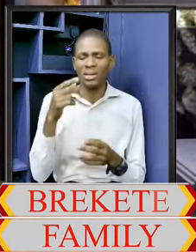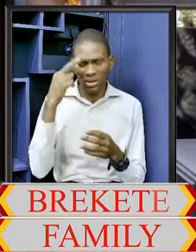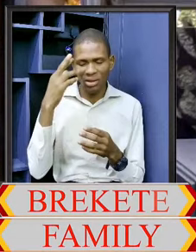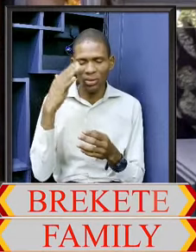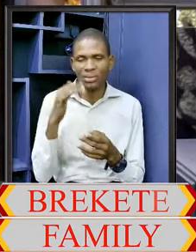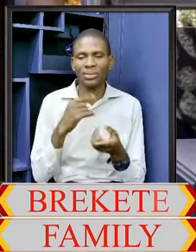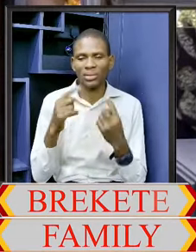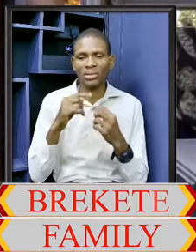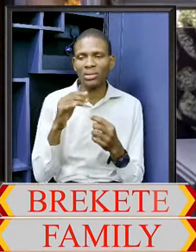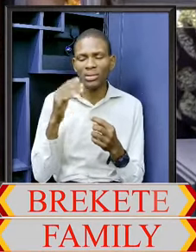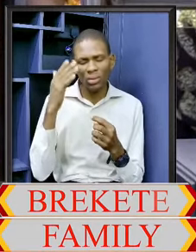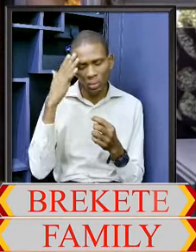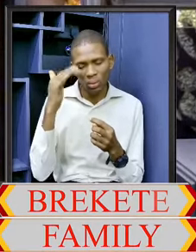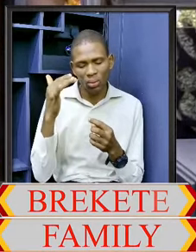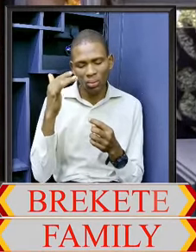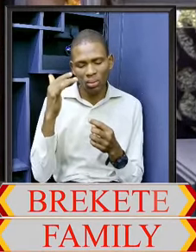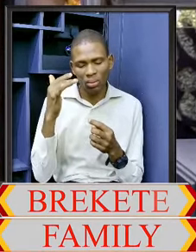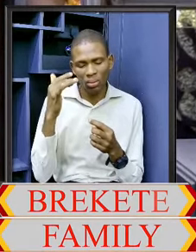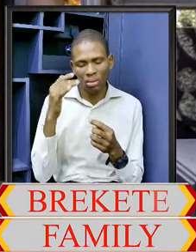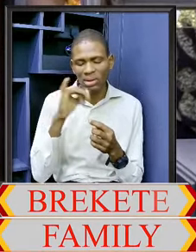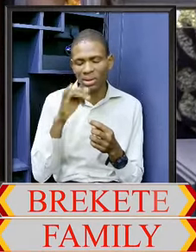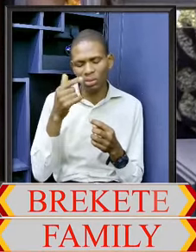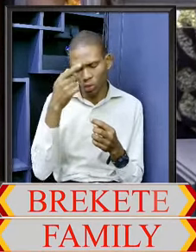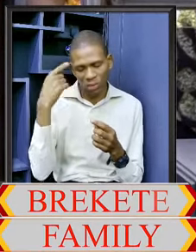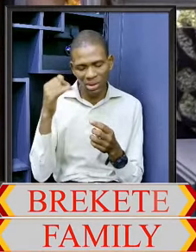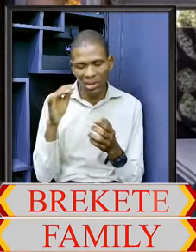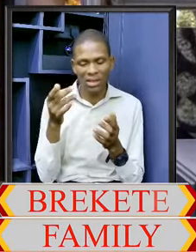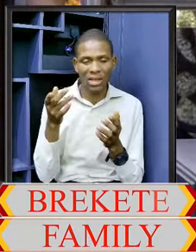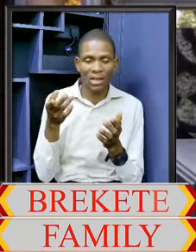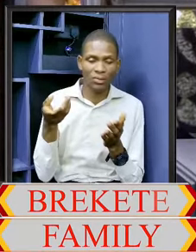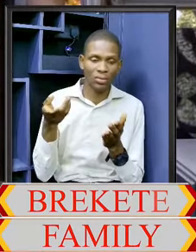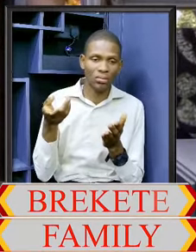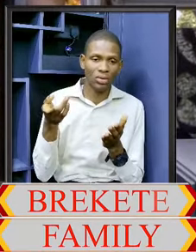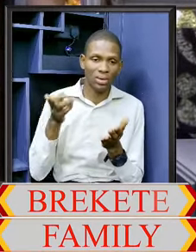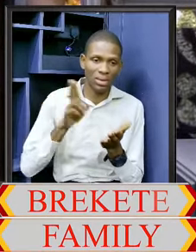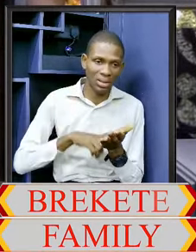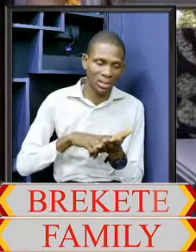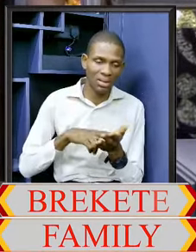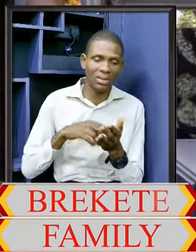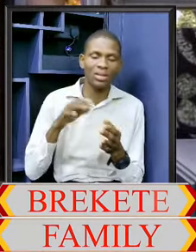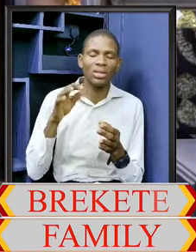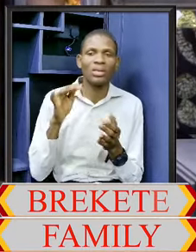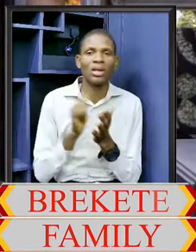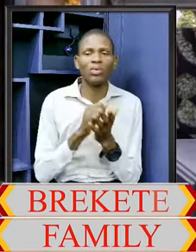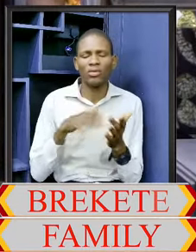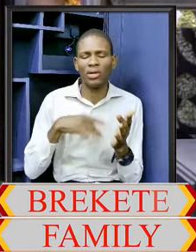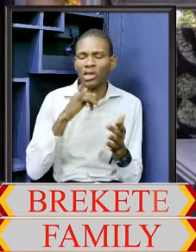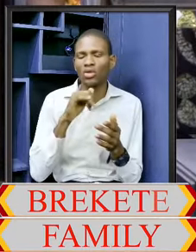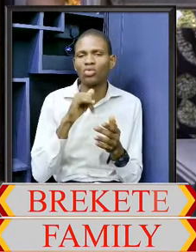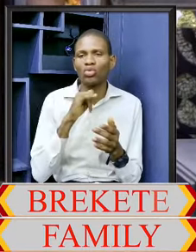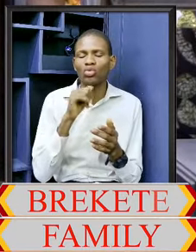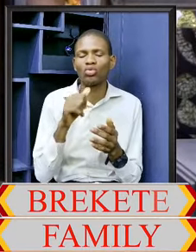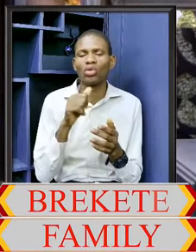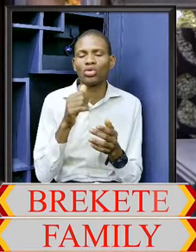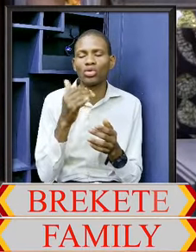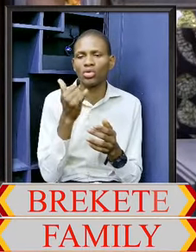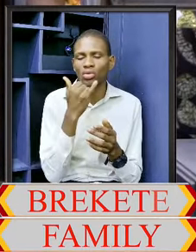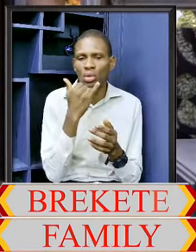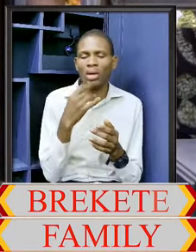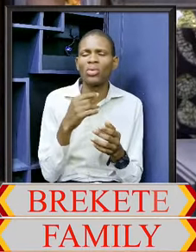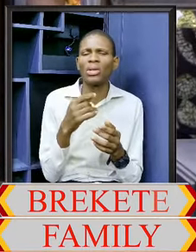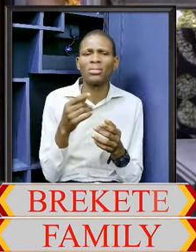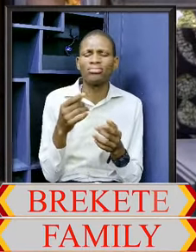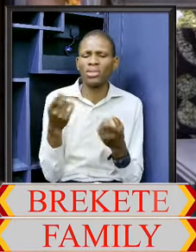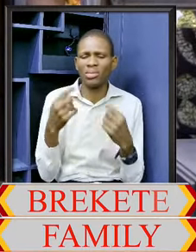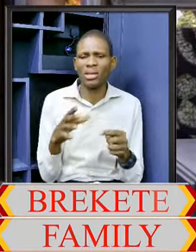that endorsement where we felt is wrong. And now, as we came here, it was agreed that we